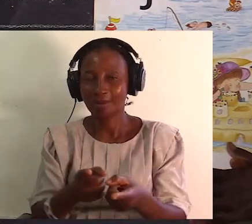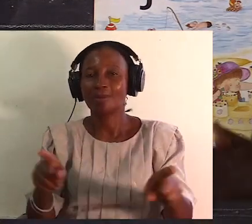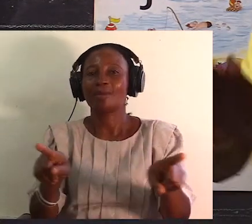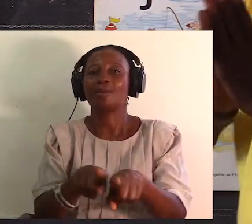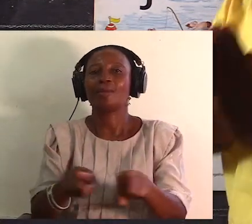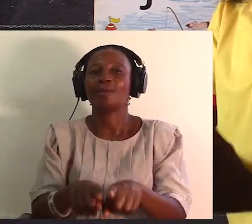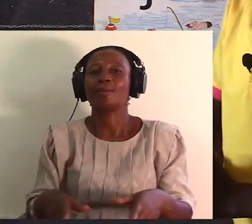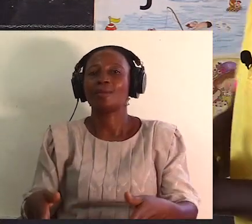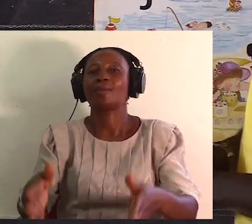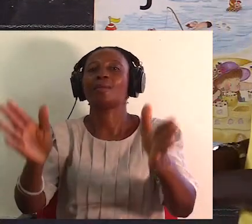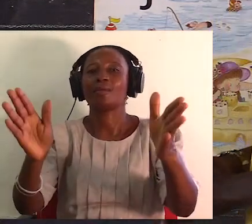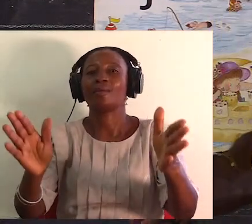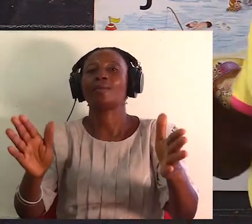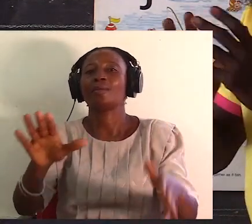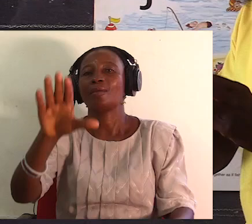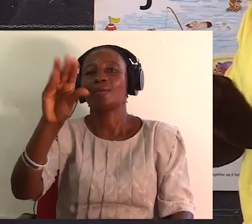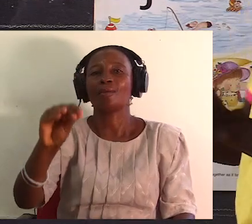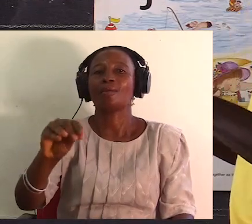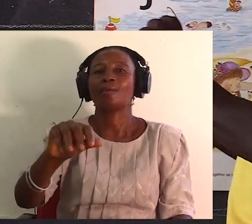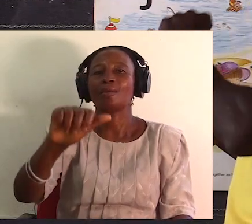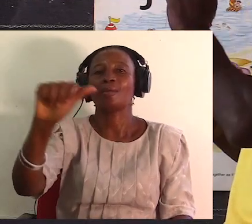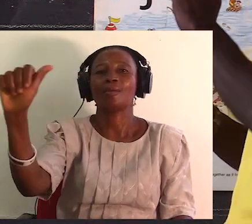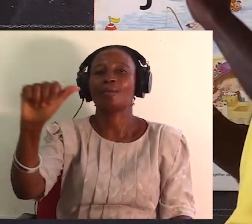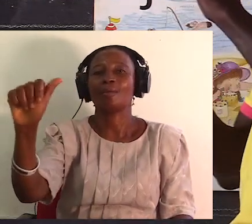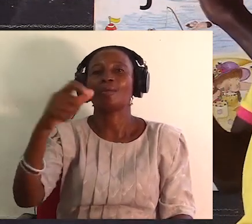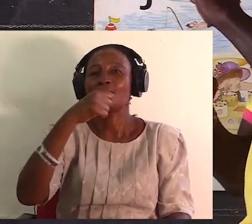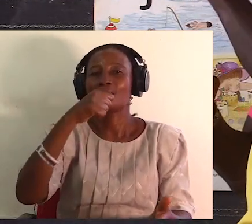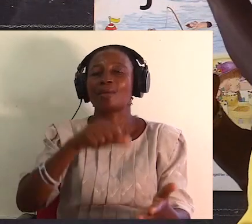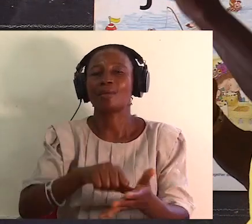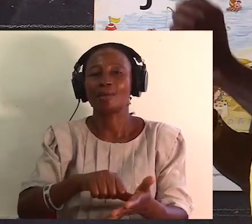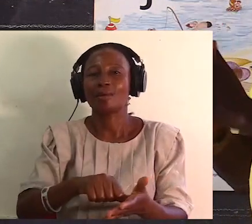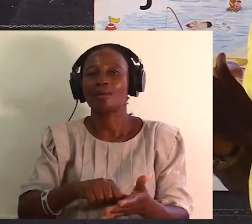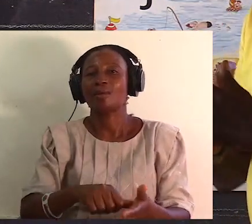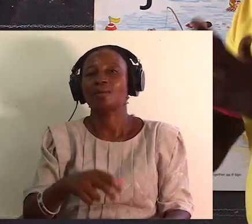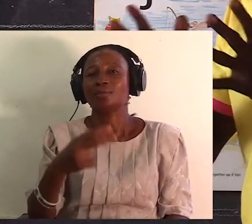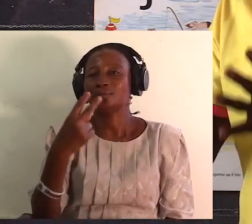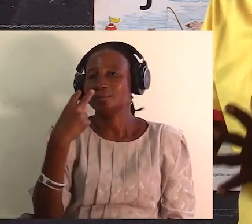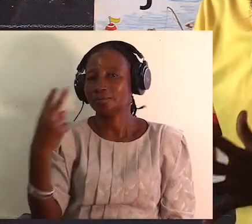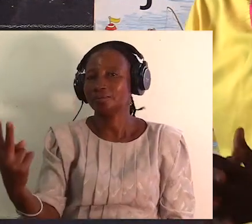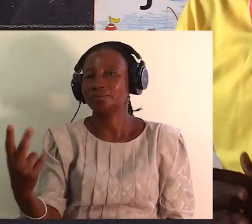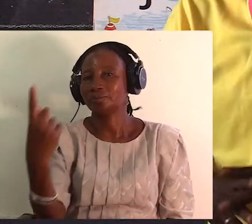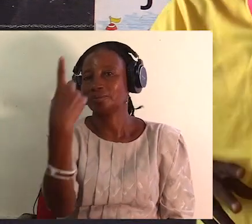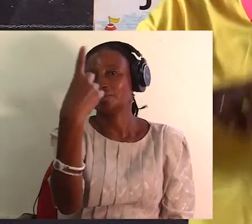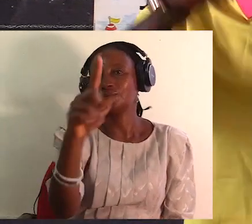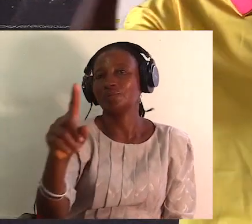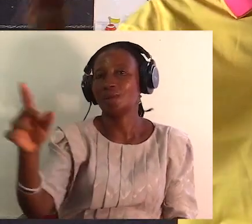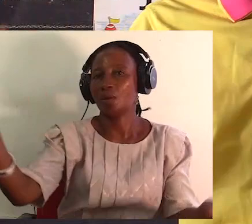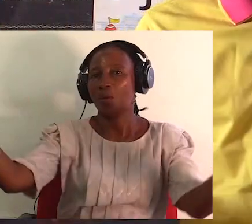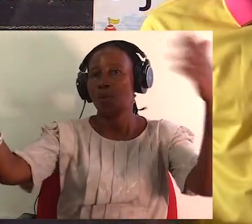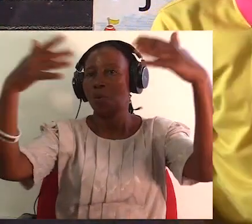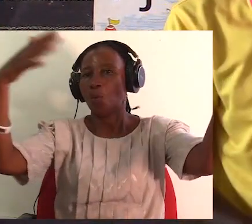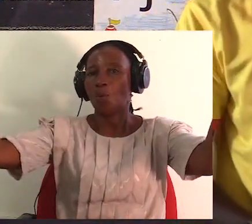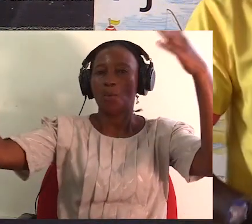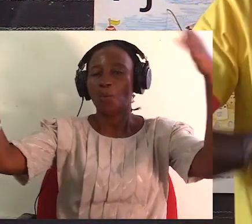is, you will observe or you will listen, and I will do the formation in the air. We will all do